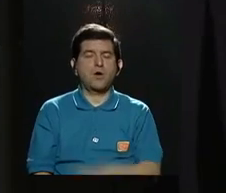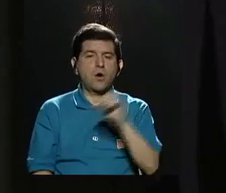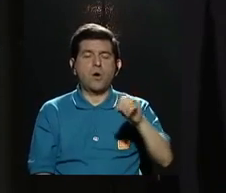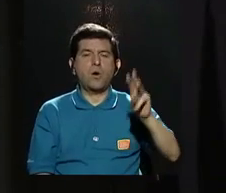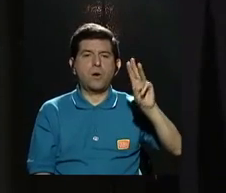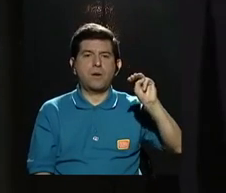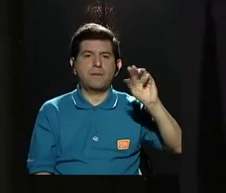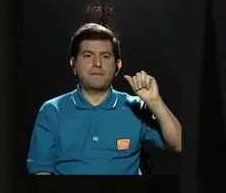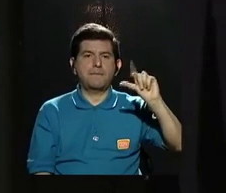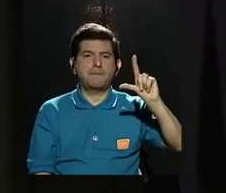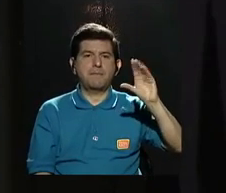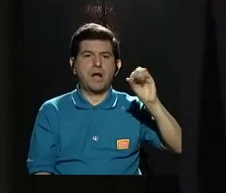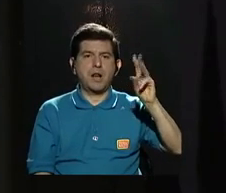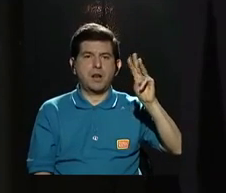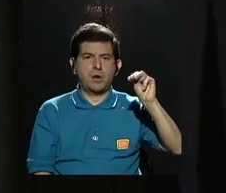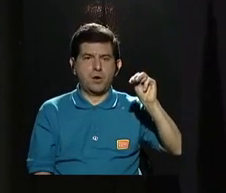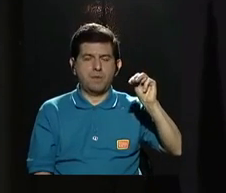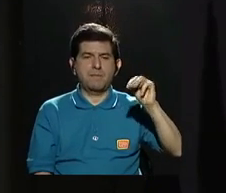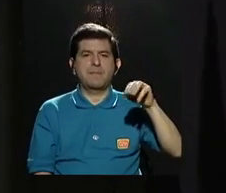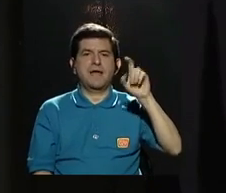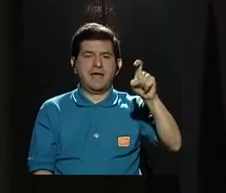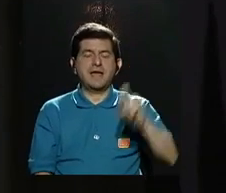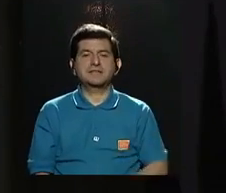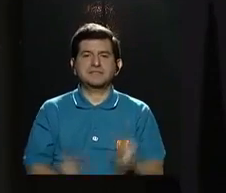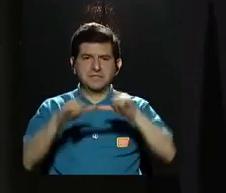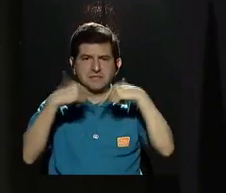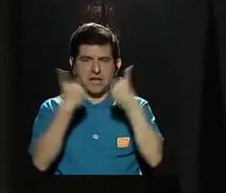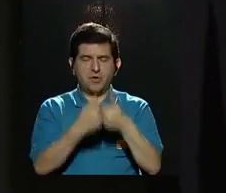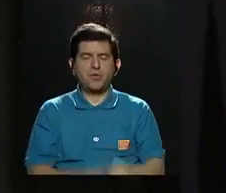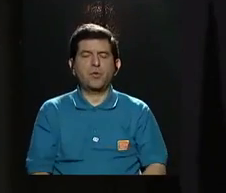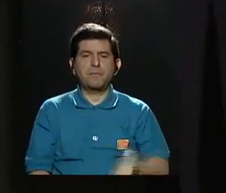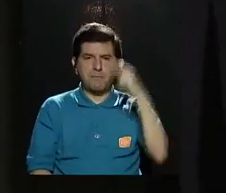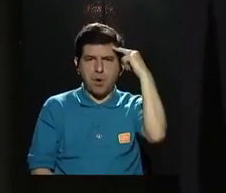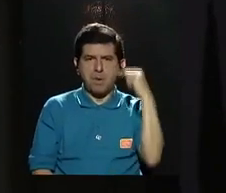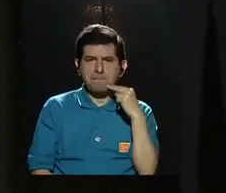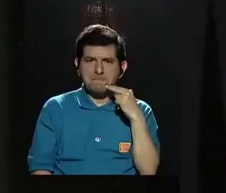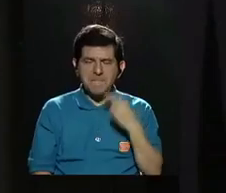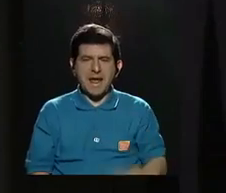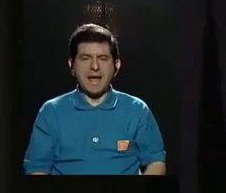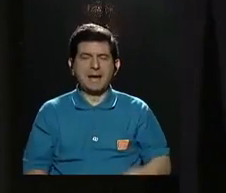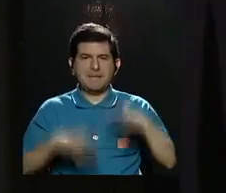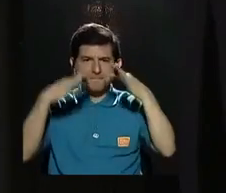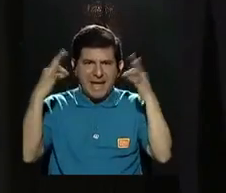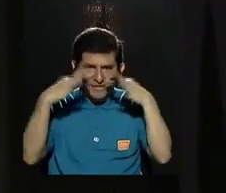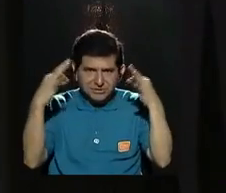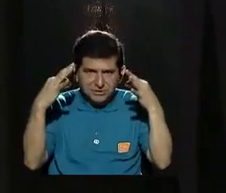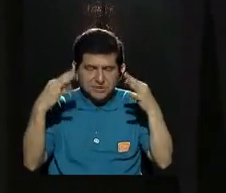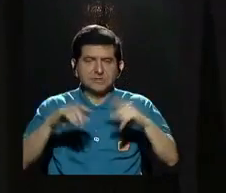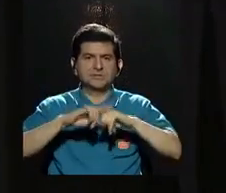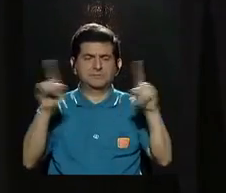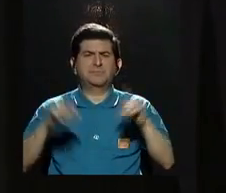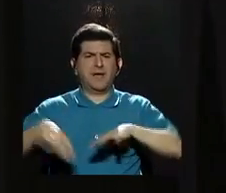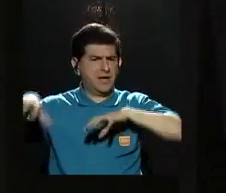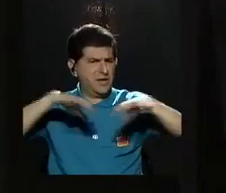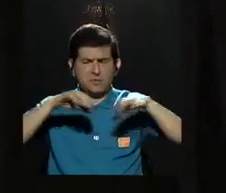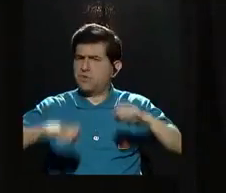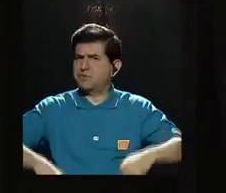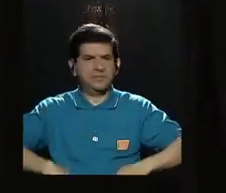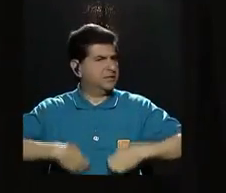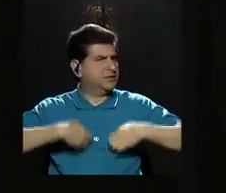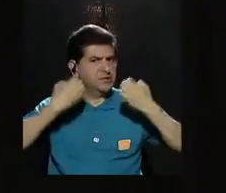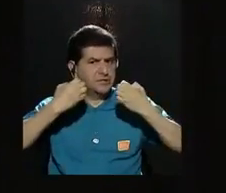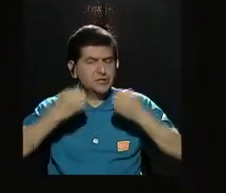Party. But in all three cases, the movements would not have existed without the